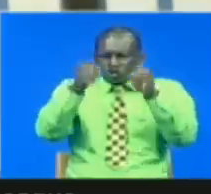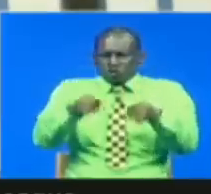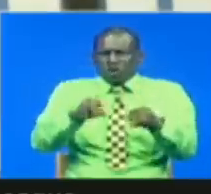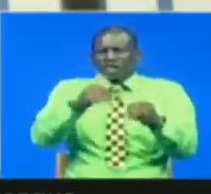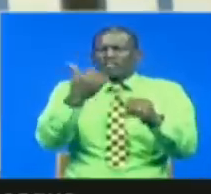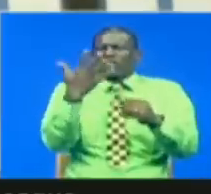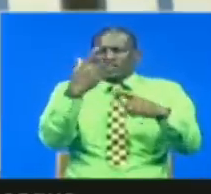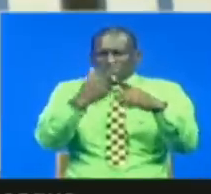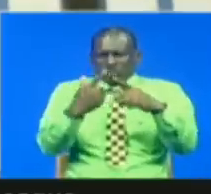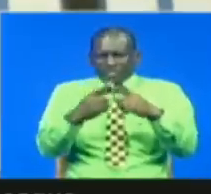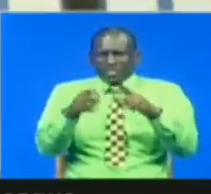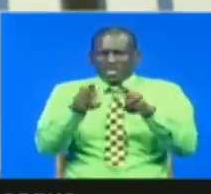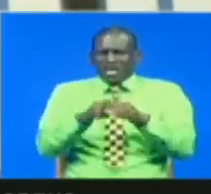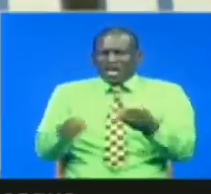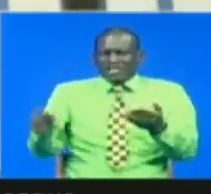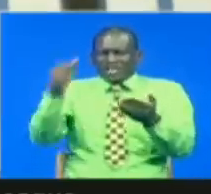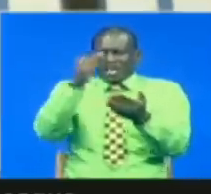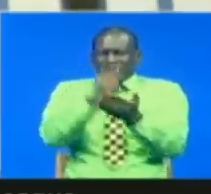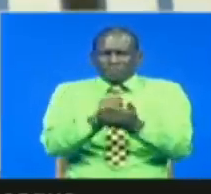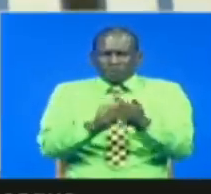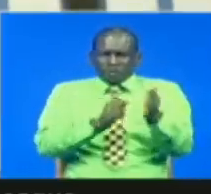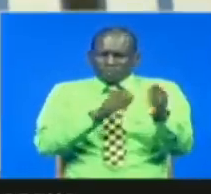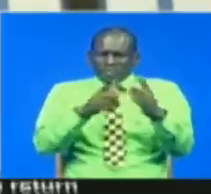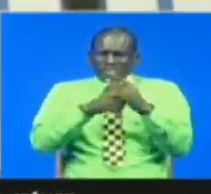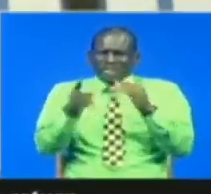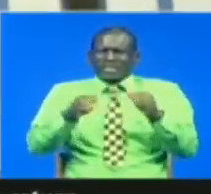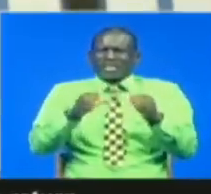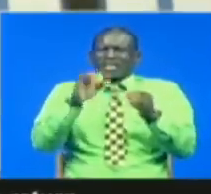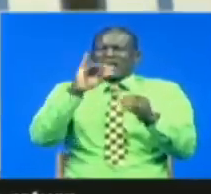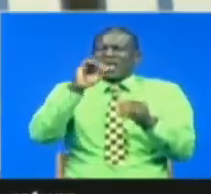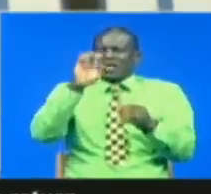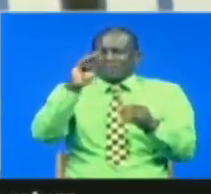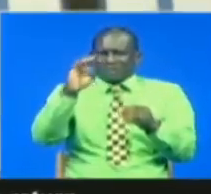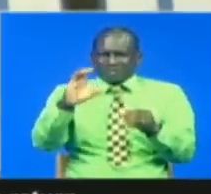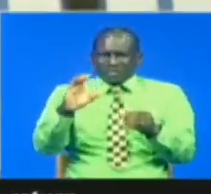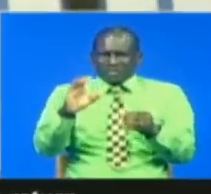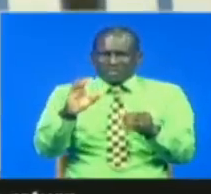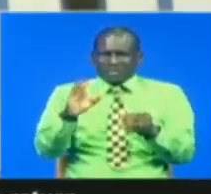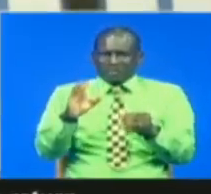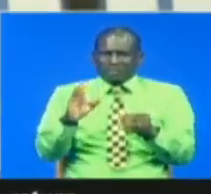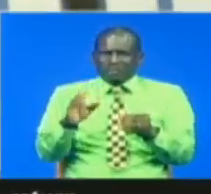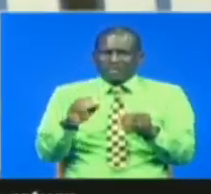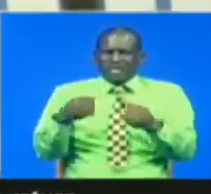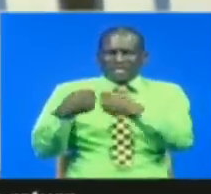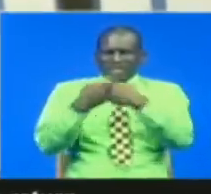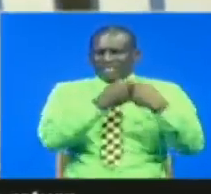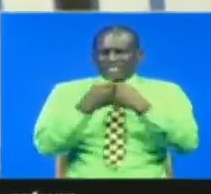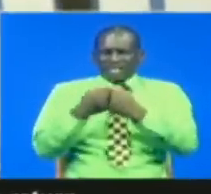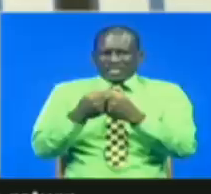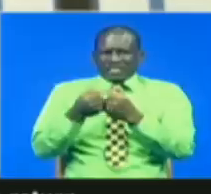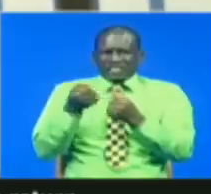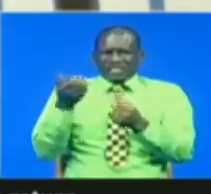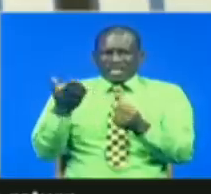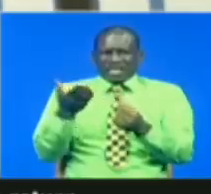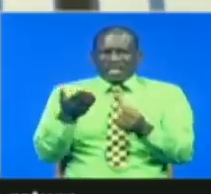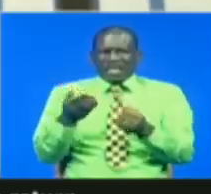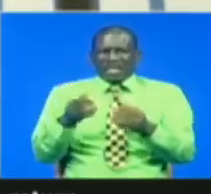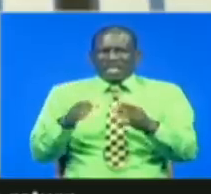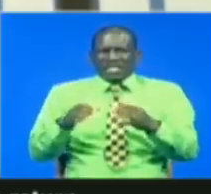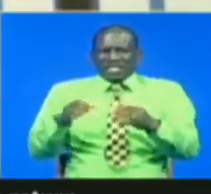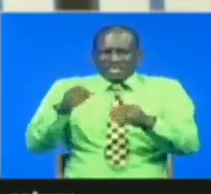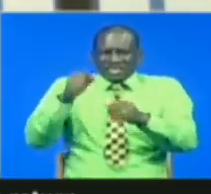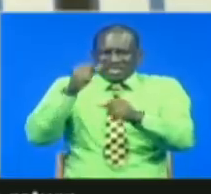Even as the recruitment drive begins at the Independent Electoral and Boundaries Commission, the challenge remains the high staff